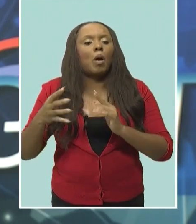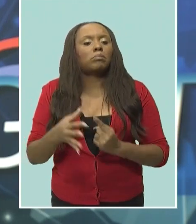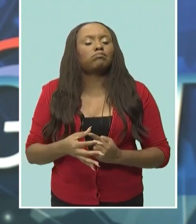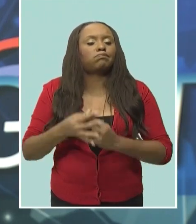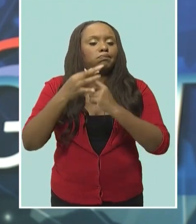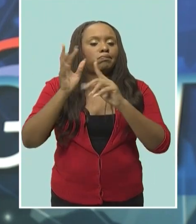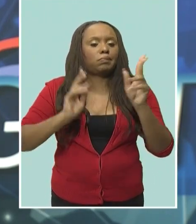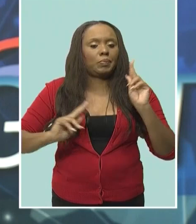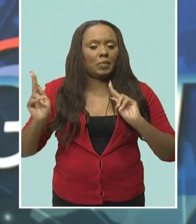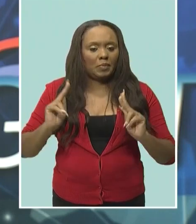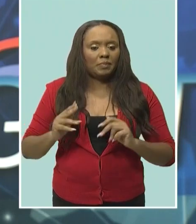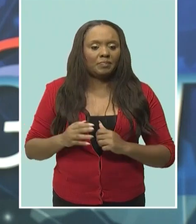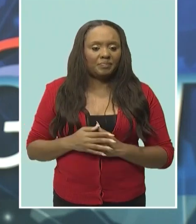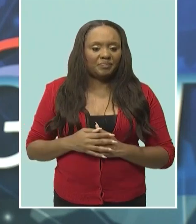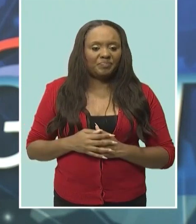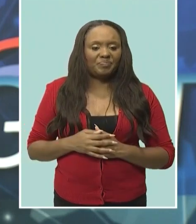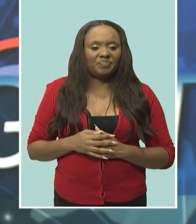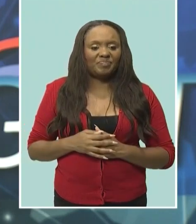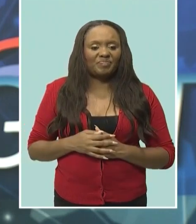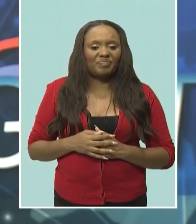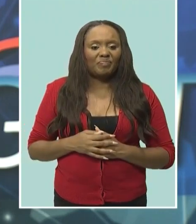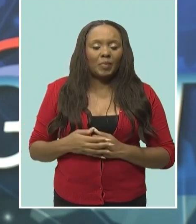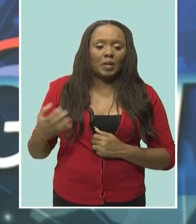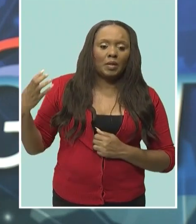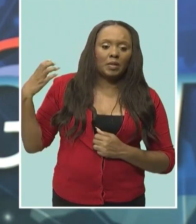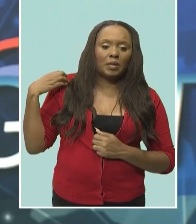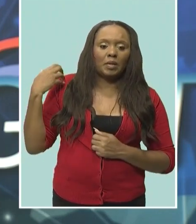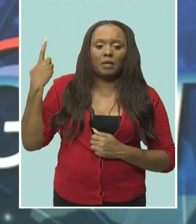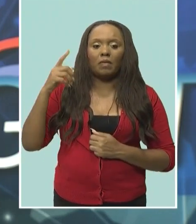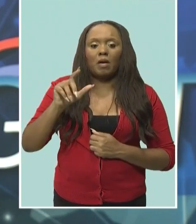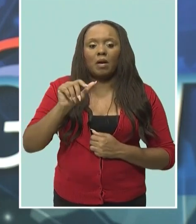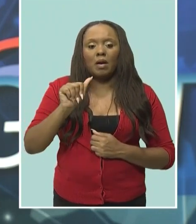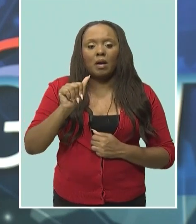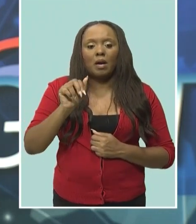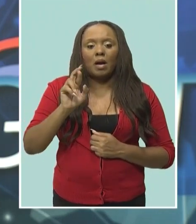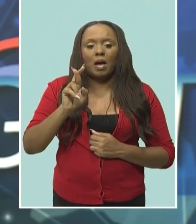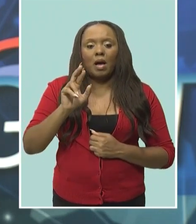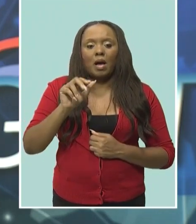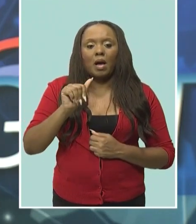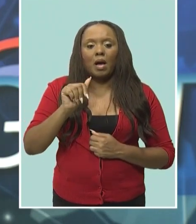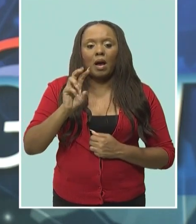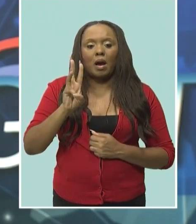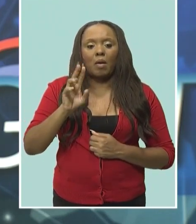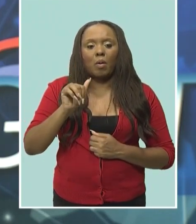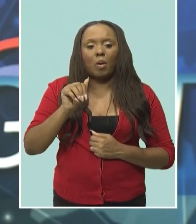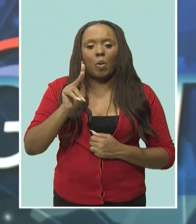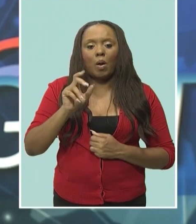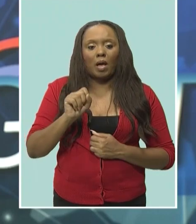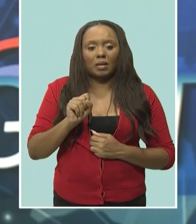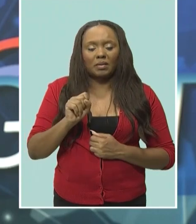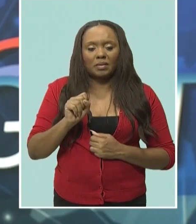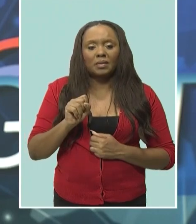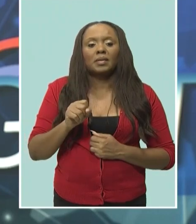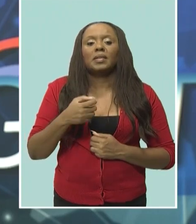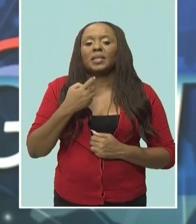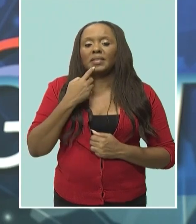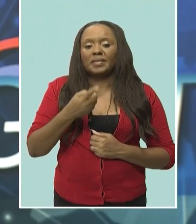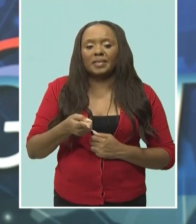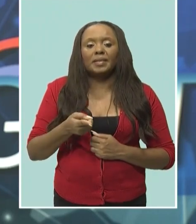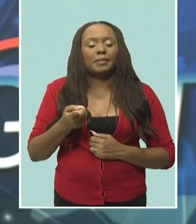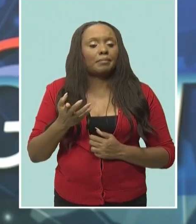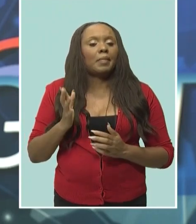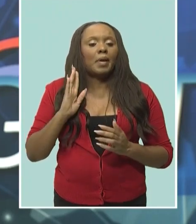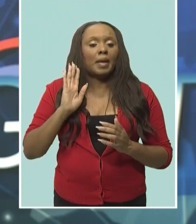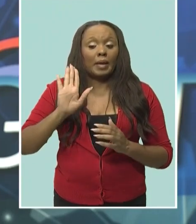people. Hereditary clan chief of the Eagle Clan Arawaks and movie producer Damon Corey tells CBC News this will be